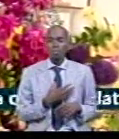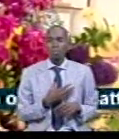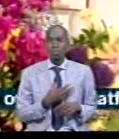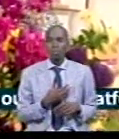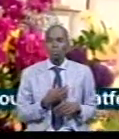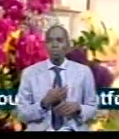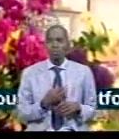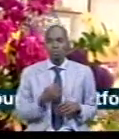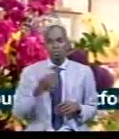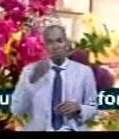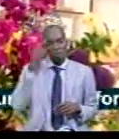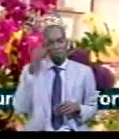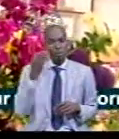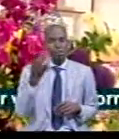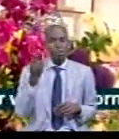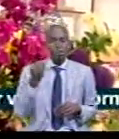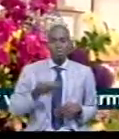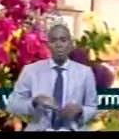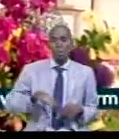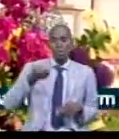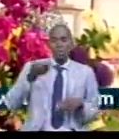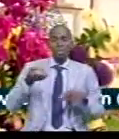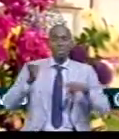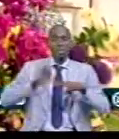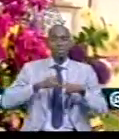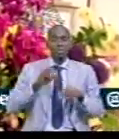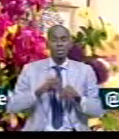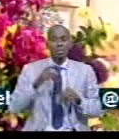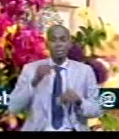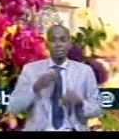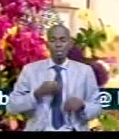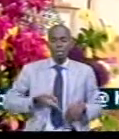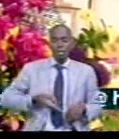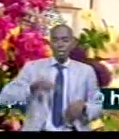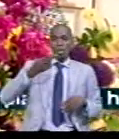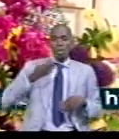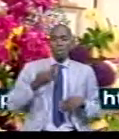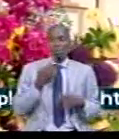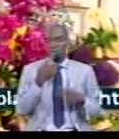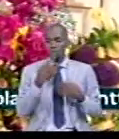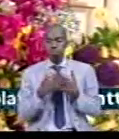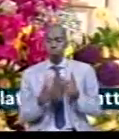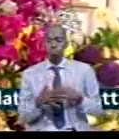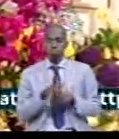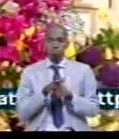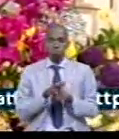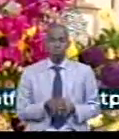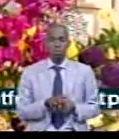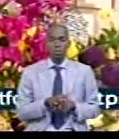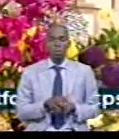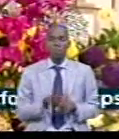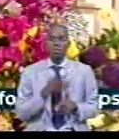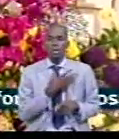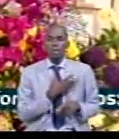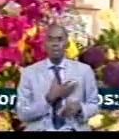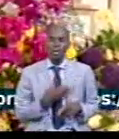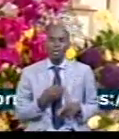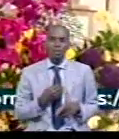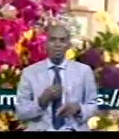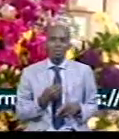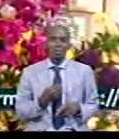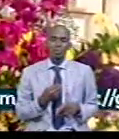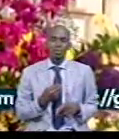the eye pressure, that's the intraocular pressure. And I was on the other medication, Misoft, for